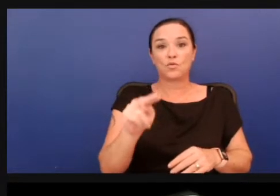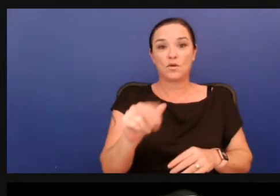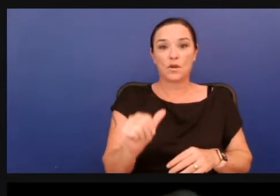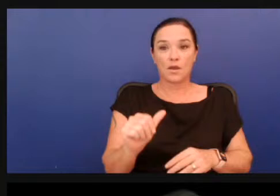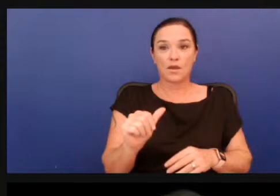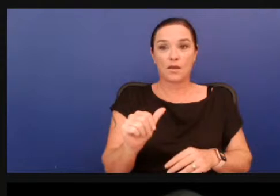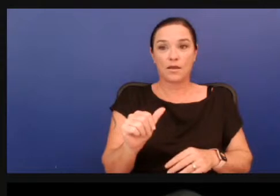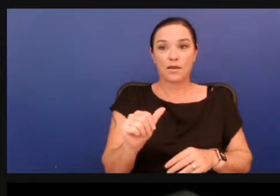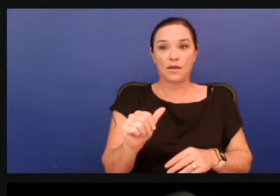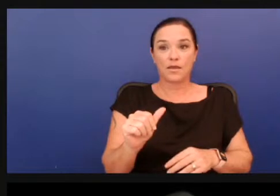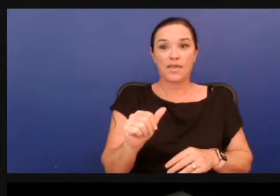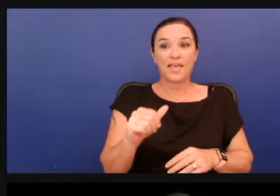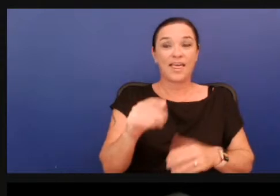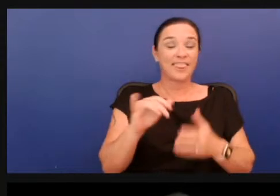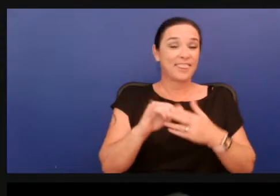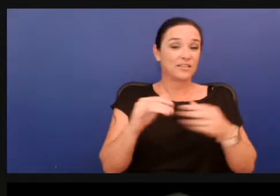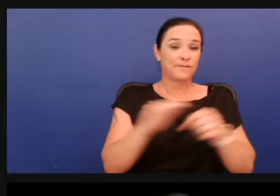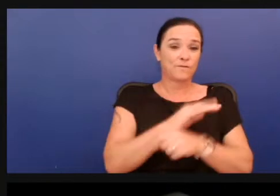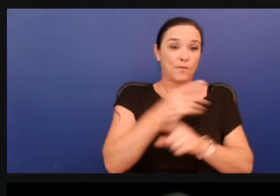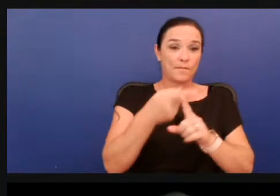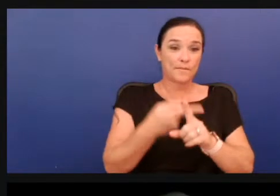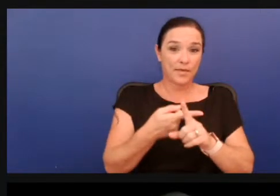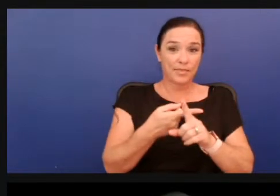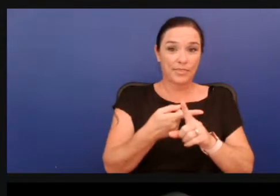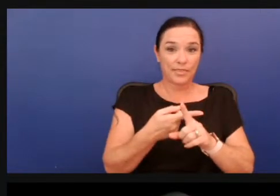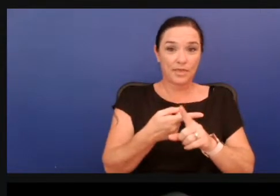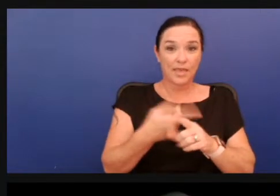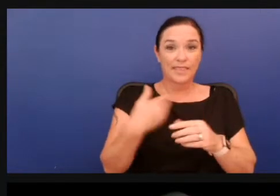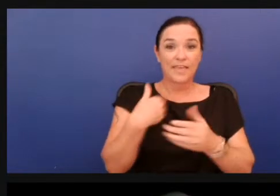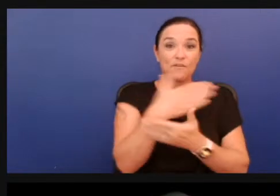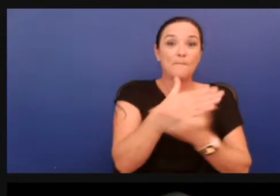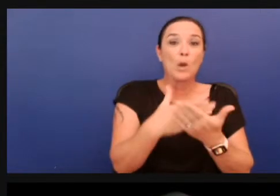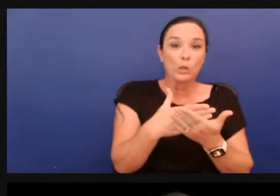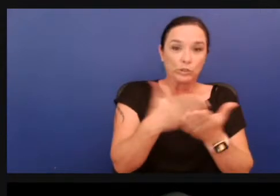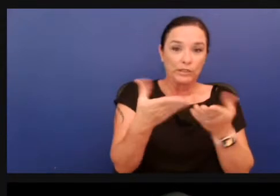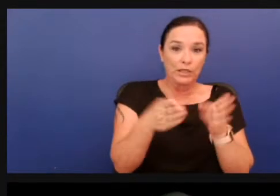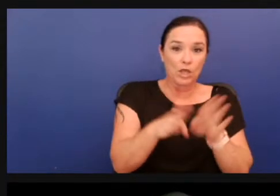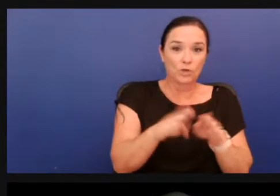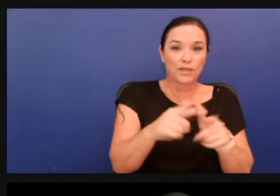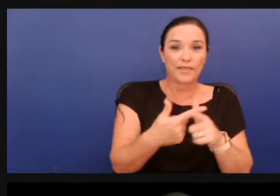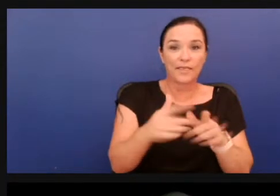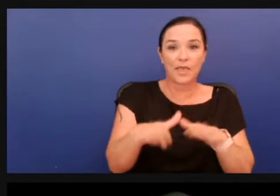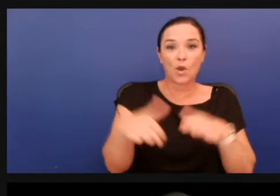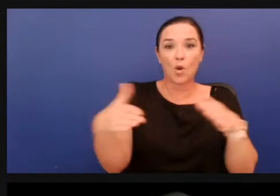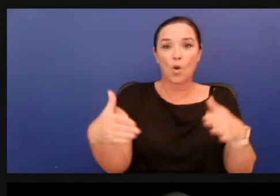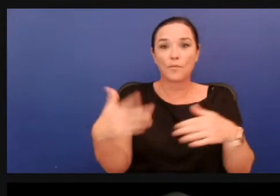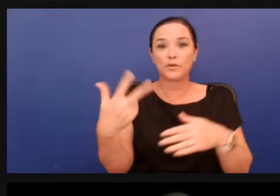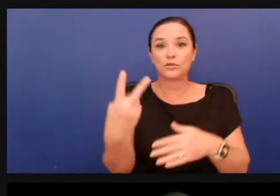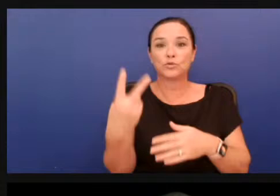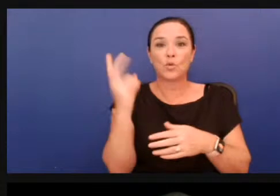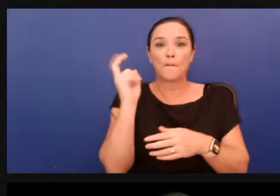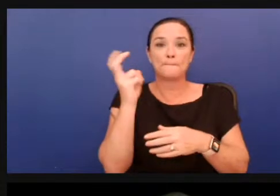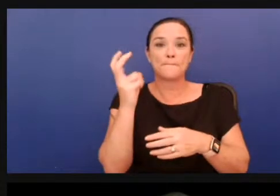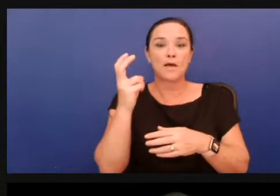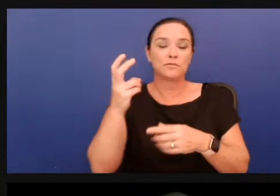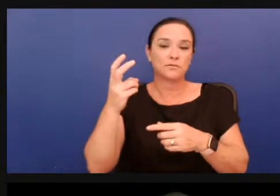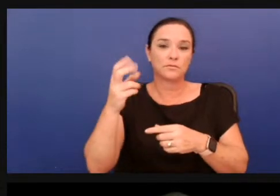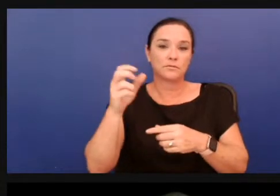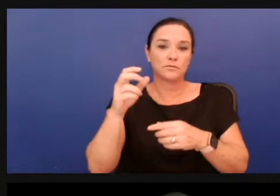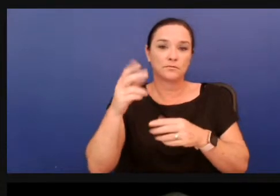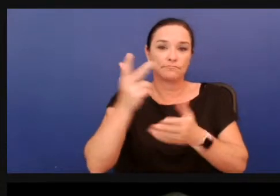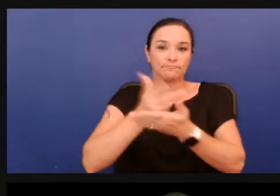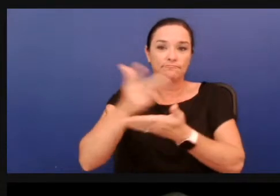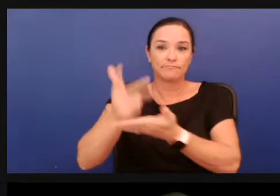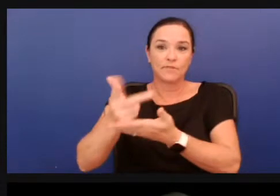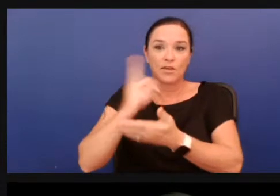for all month, what they've done now is partial closure of the area, and they've opened 2 bus stalls closest to Critterim Drive for vehicles